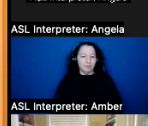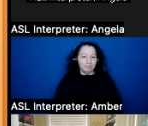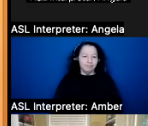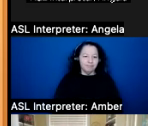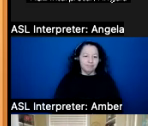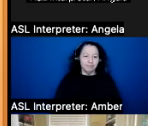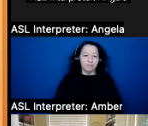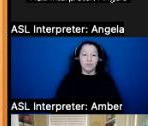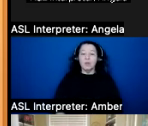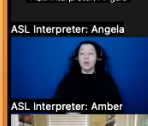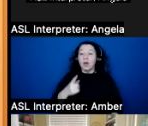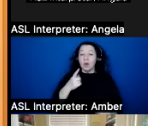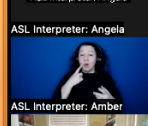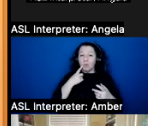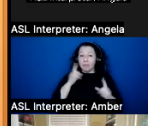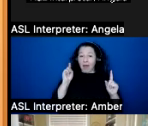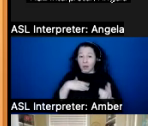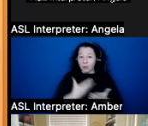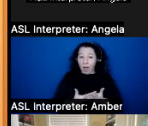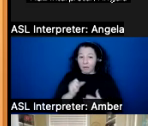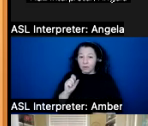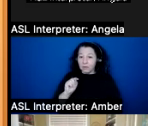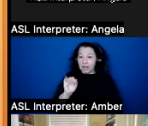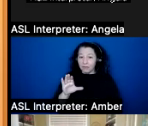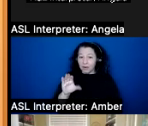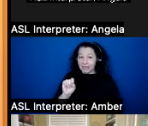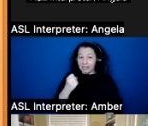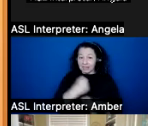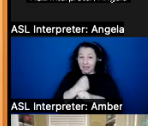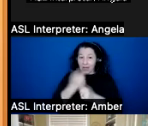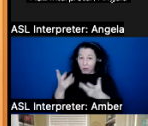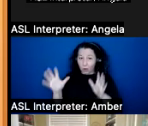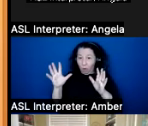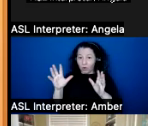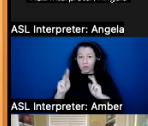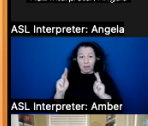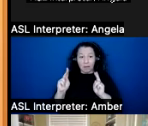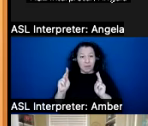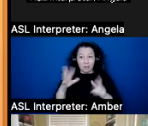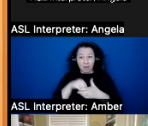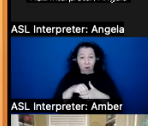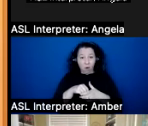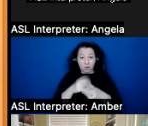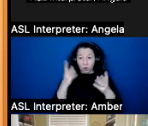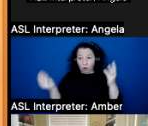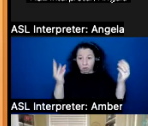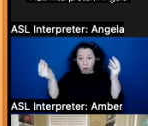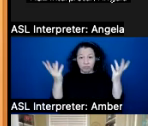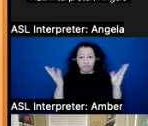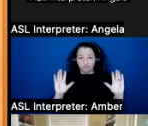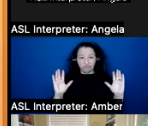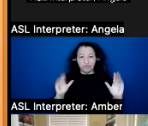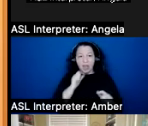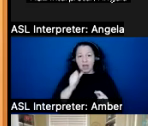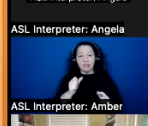By the time we got to St. Francis, the fight was over, and those involved were long gone. It's not unusual